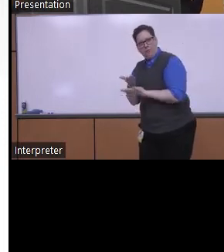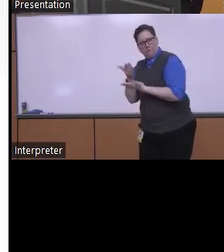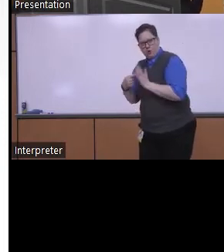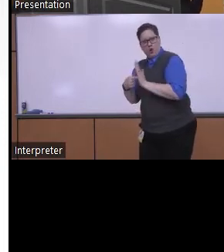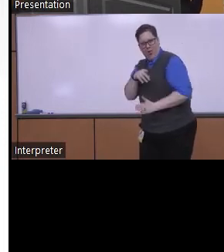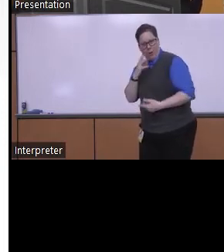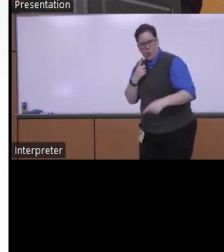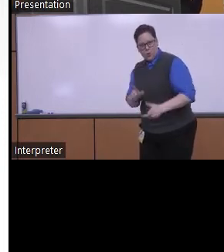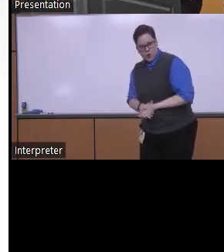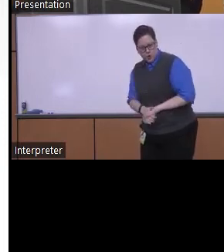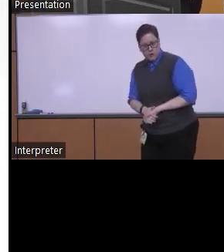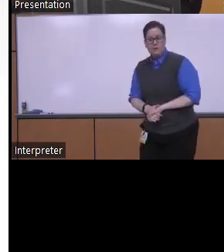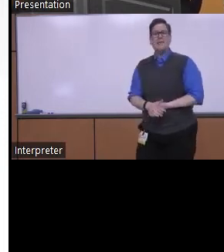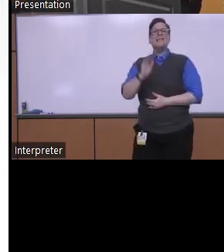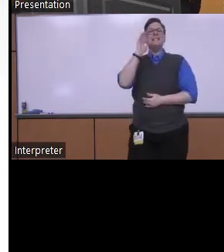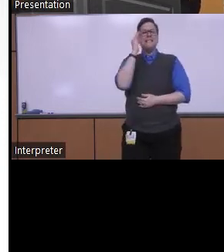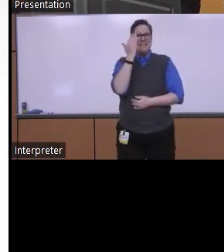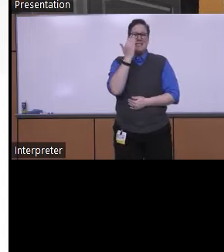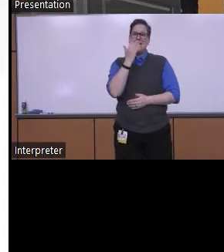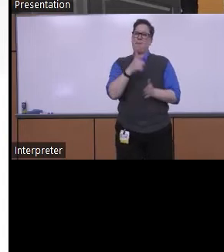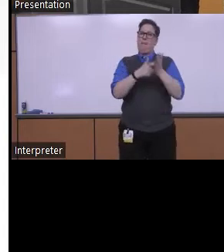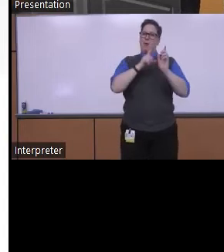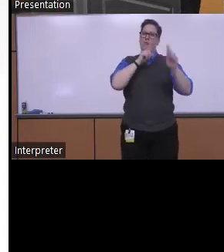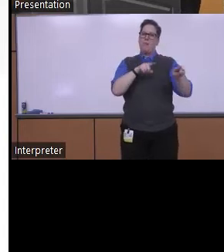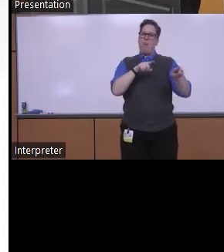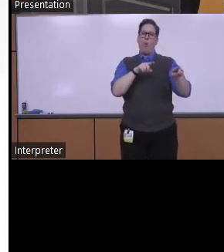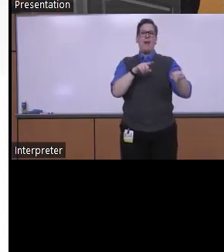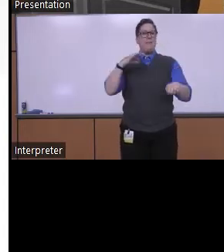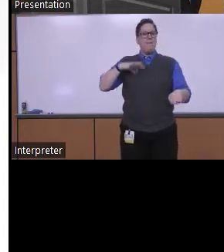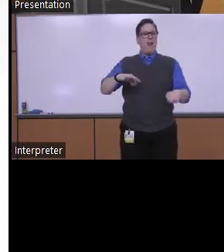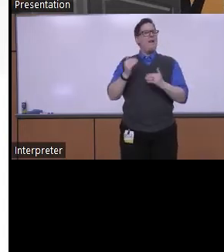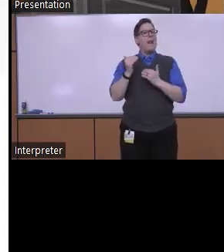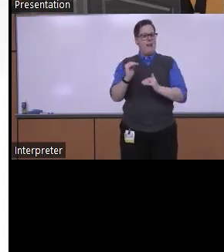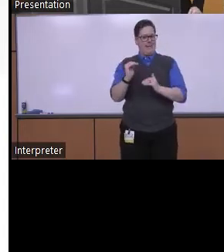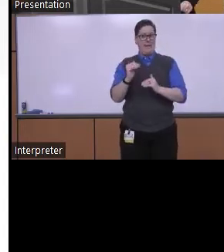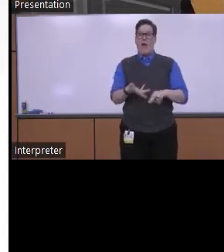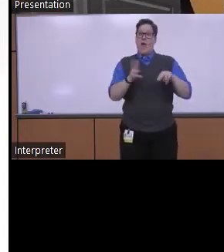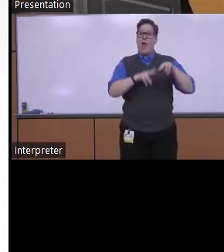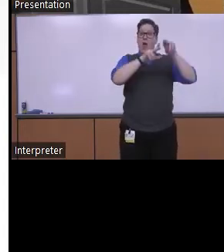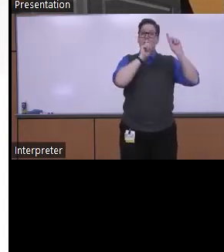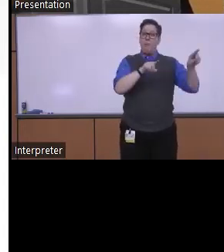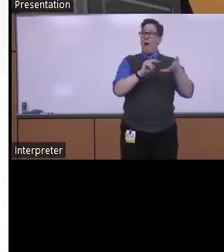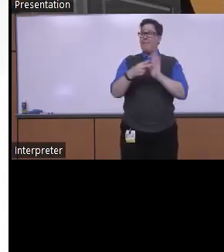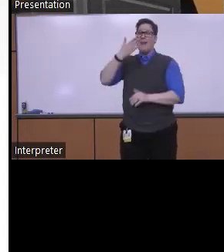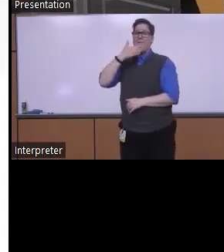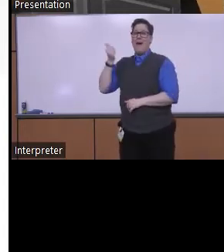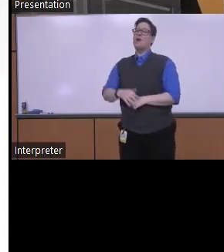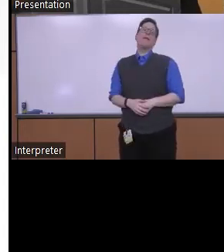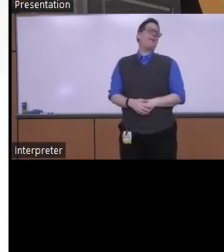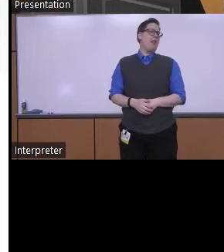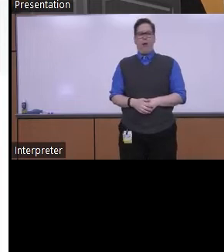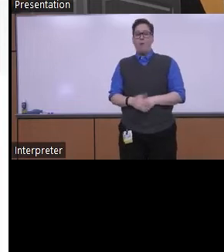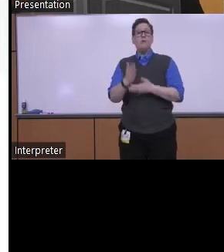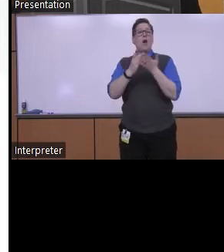Current evidence seems to suggest that there is a limit to the benefit of mandatory reporting and that more reporting isn't actually better. And then there's studies that